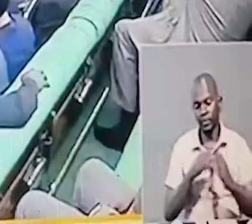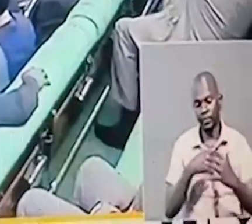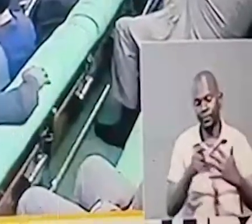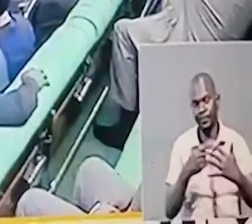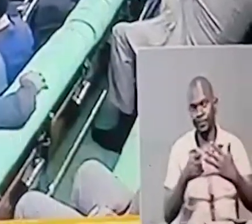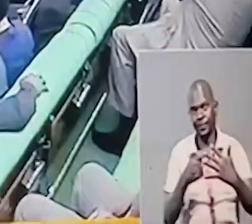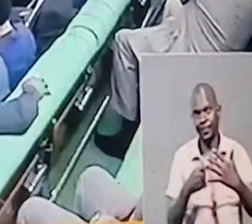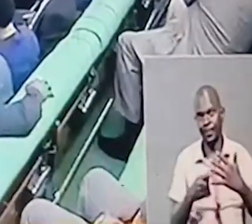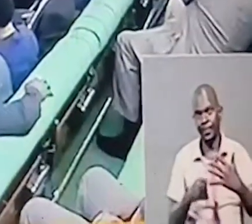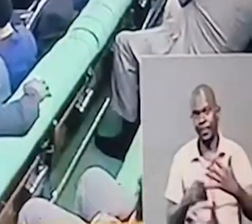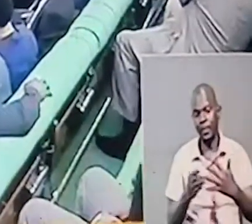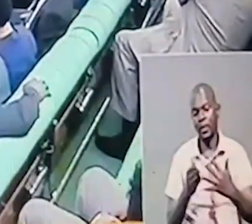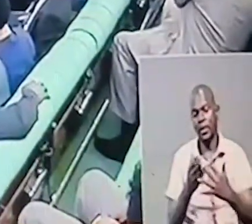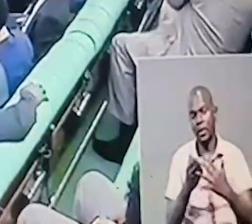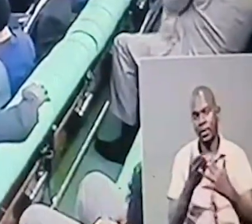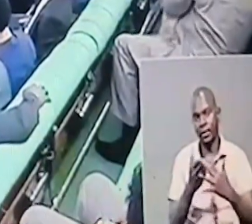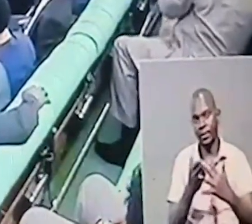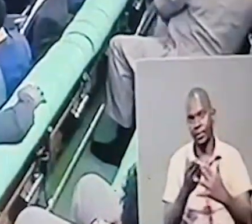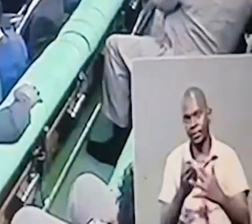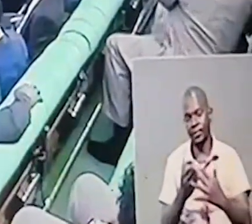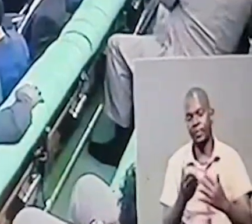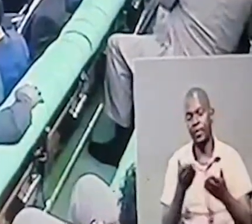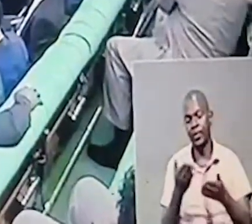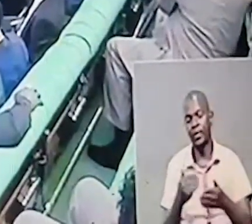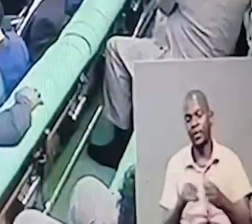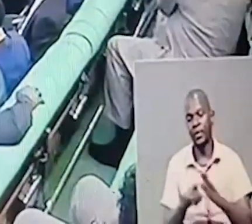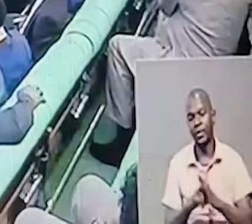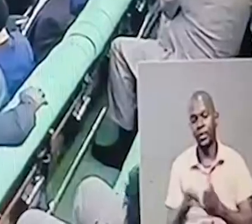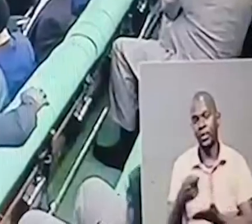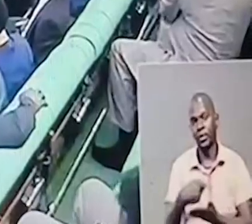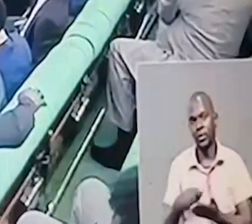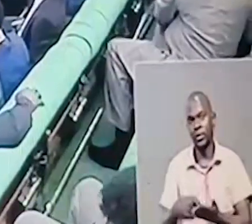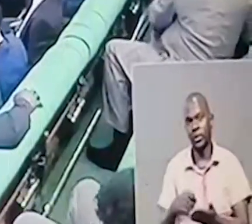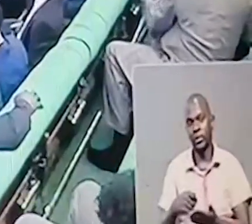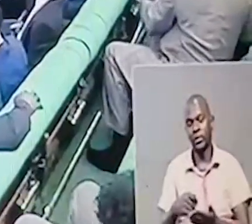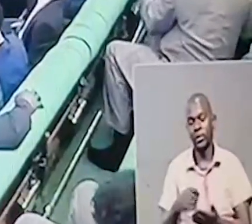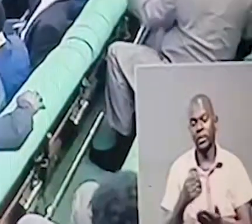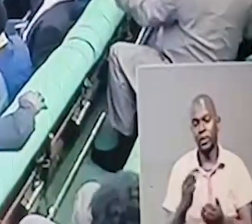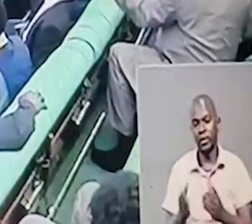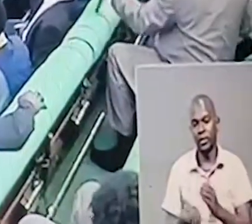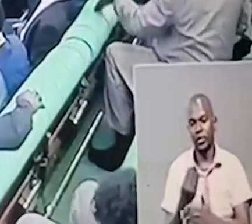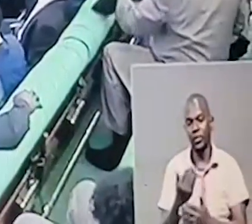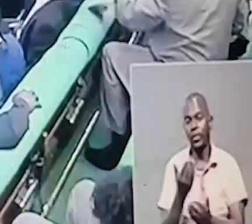defects in the existing law that must be signed by the mover of the bill.